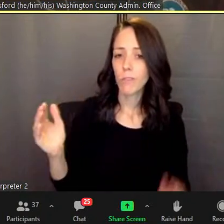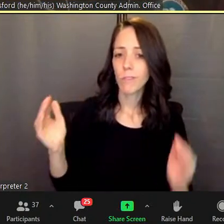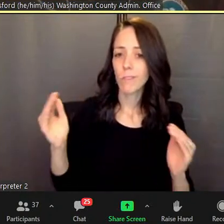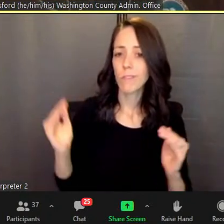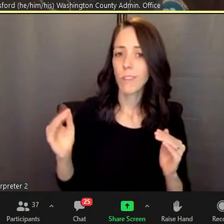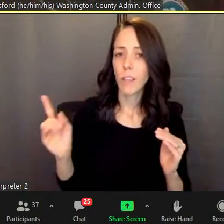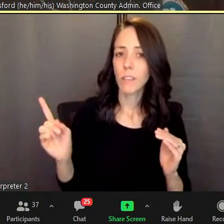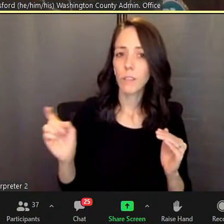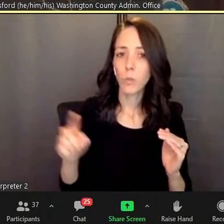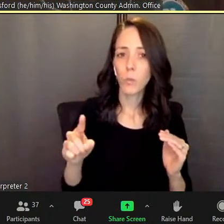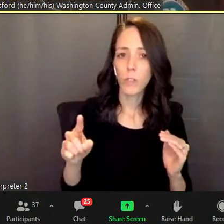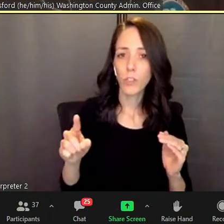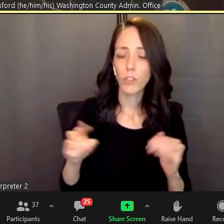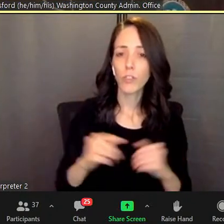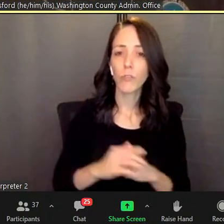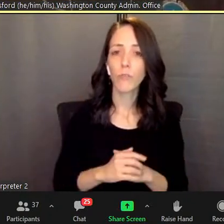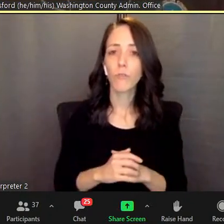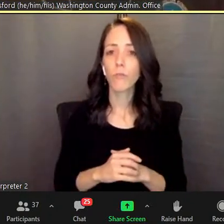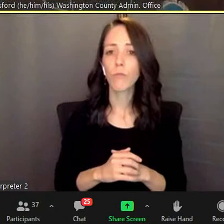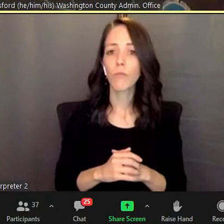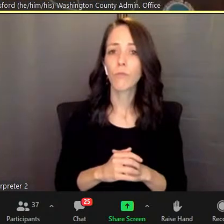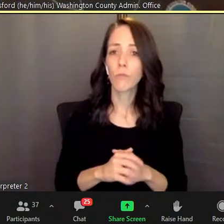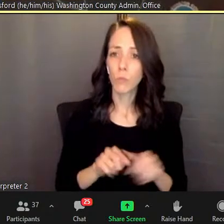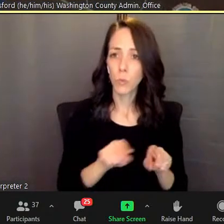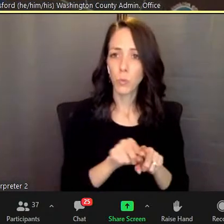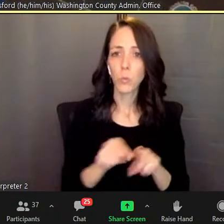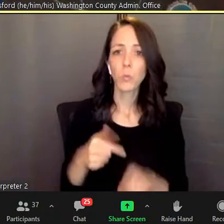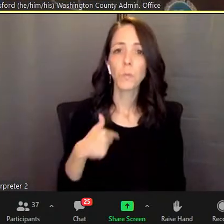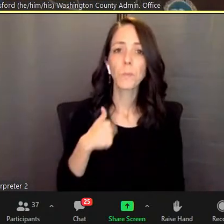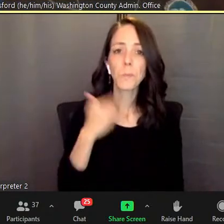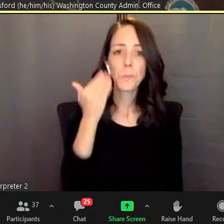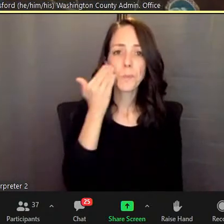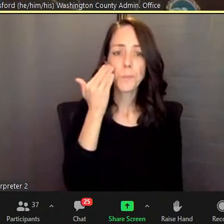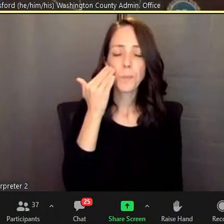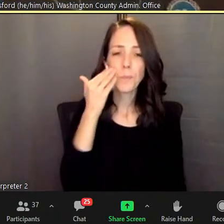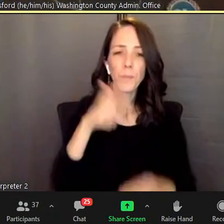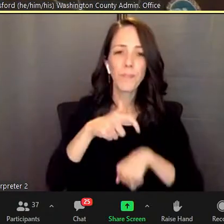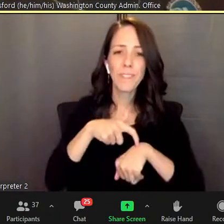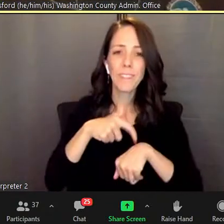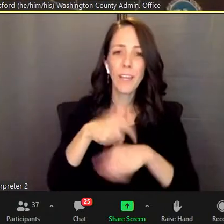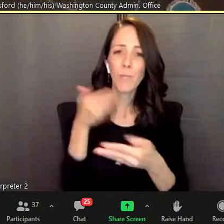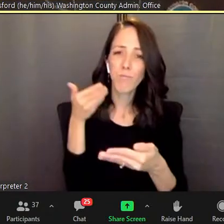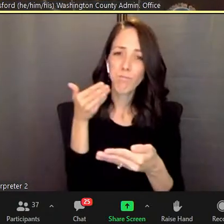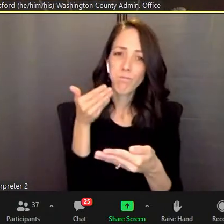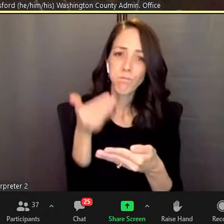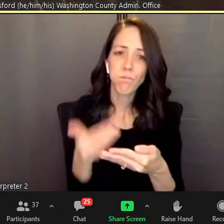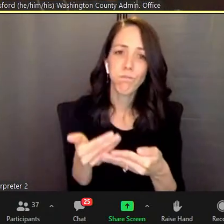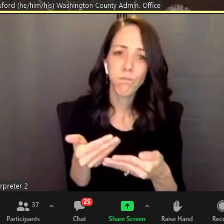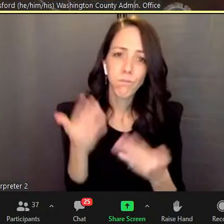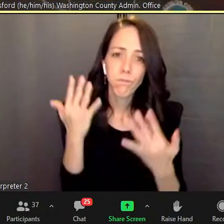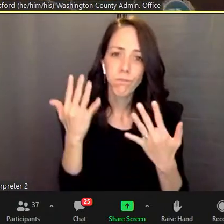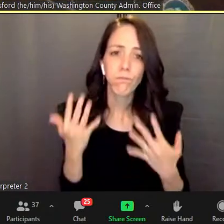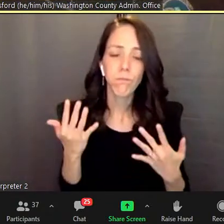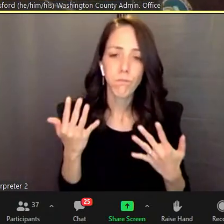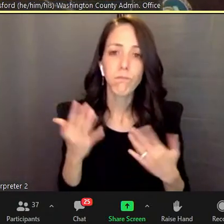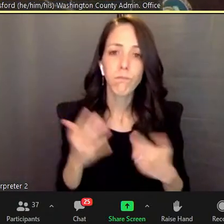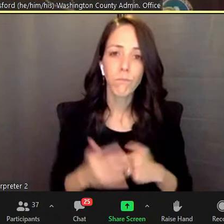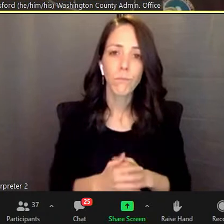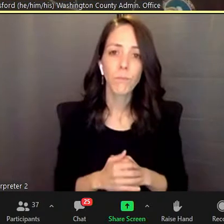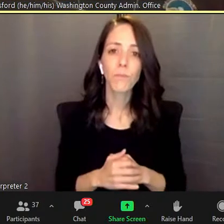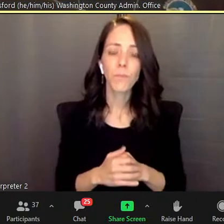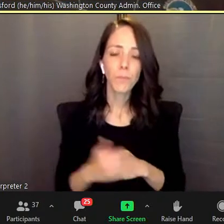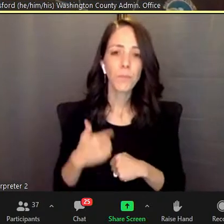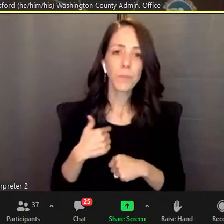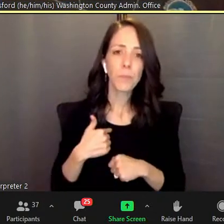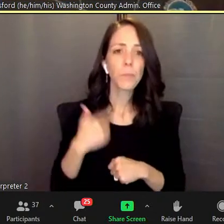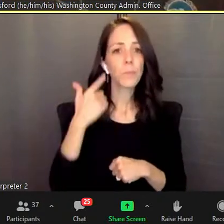questioner, and I'm noting too that we're coming closer to our end. Unfortunately, we had thought of